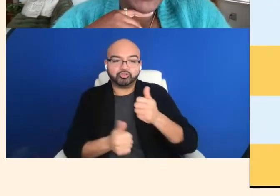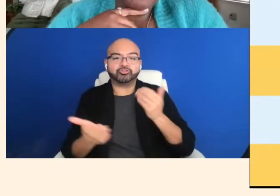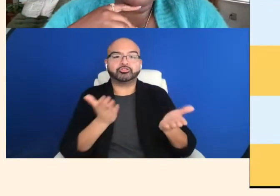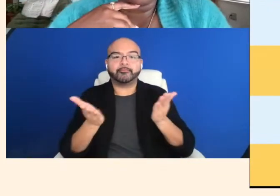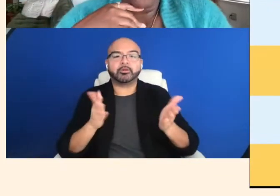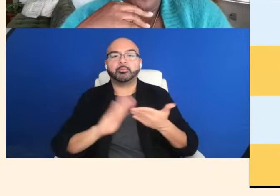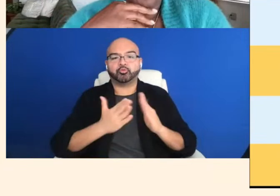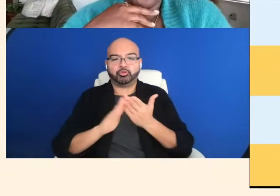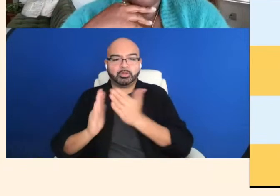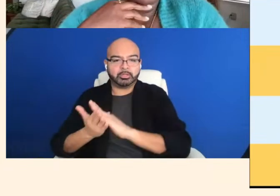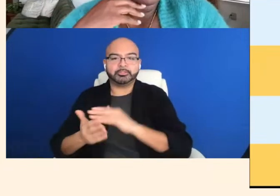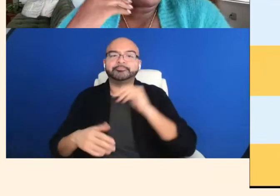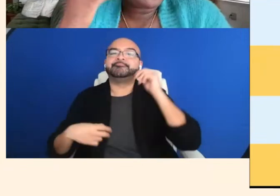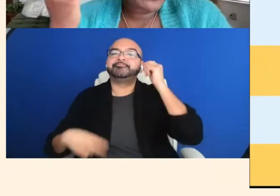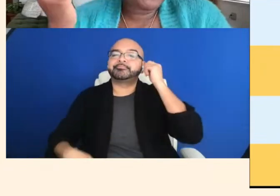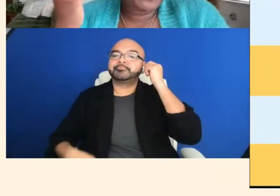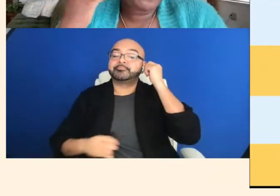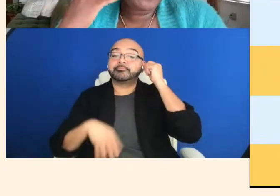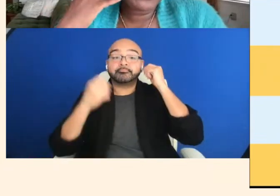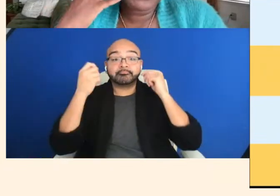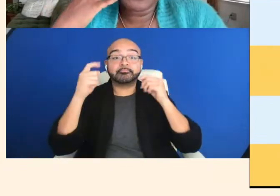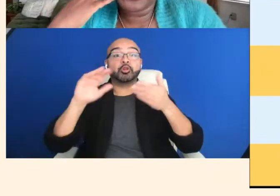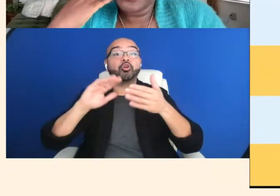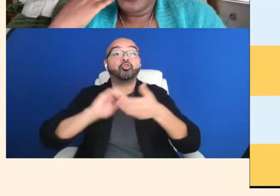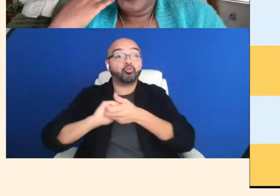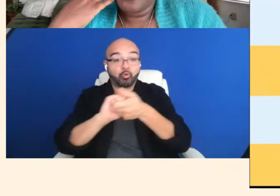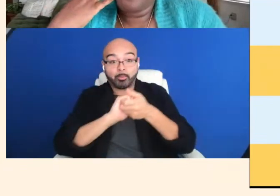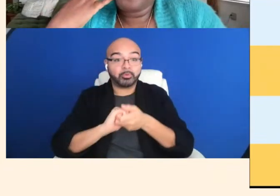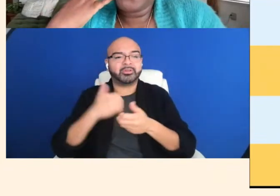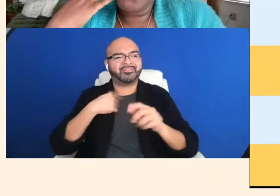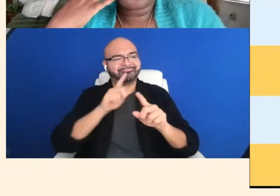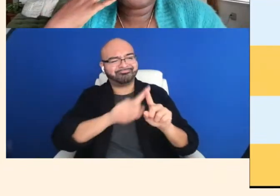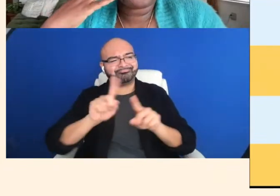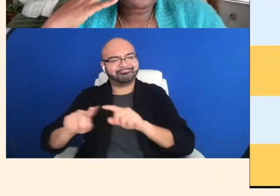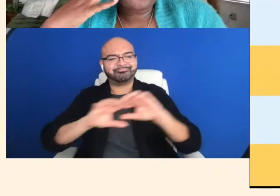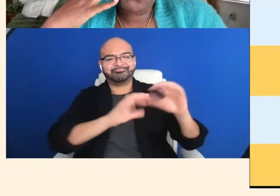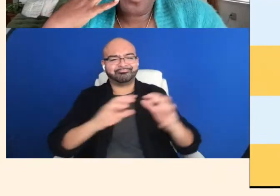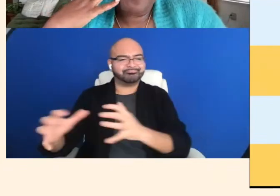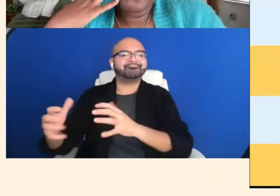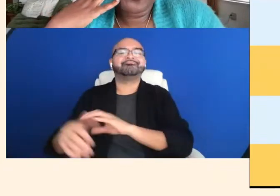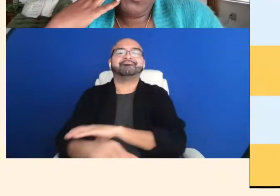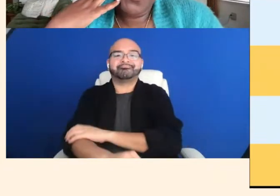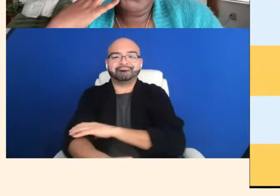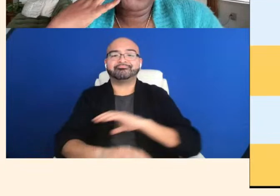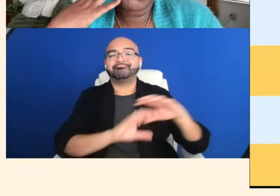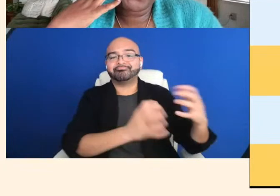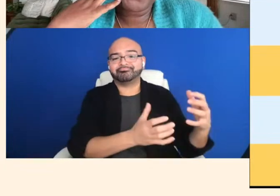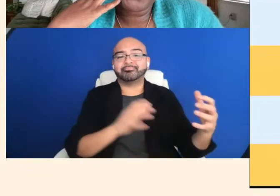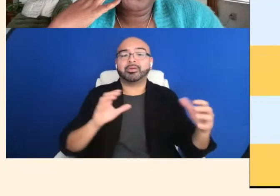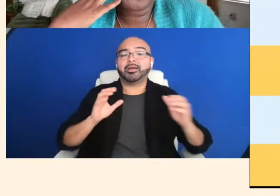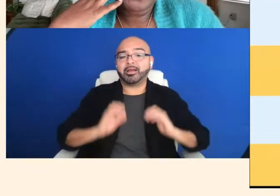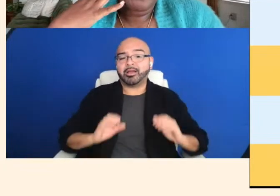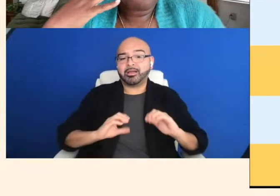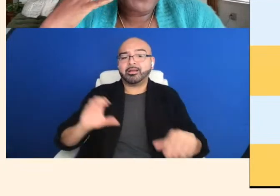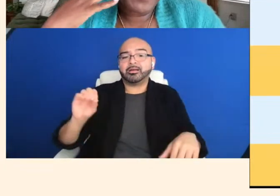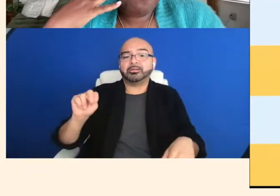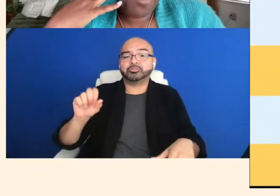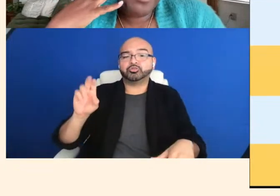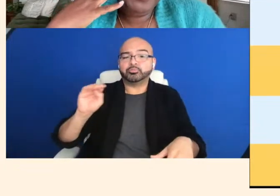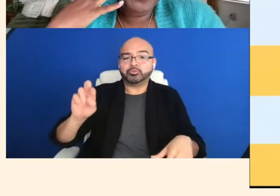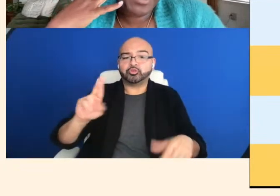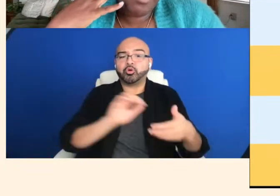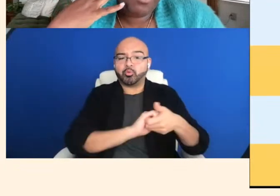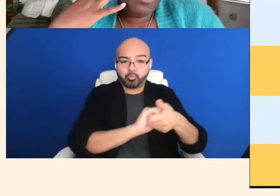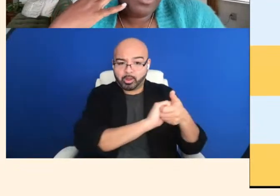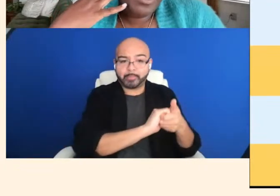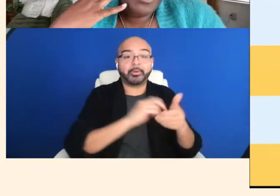different types of cooperatives who can do lots of different things. There are consumer co-ops where consumers buy a